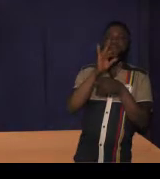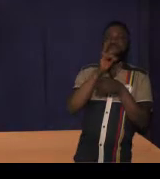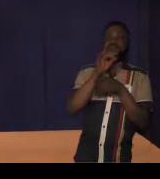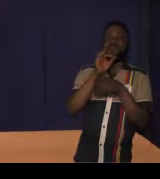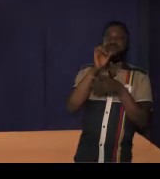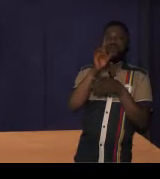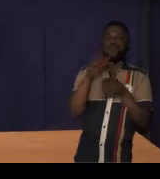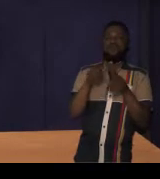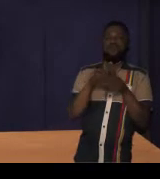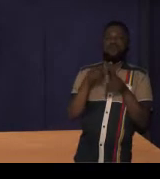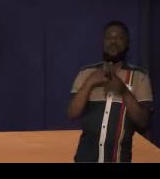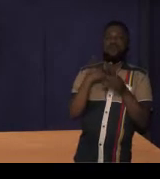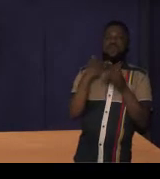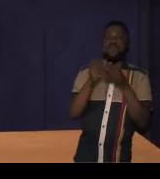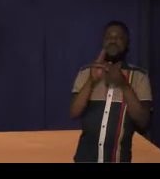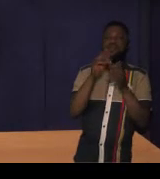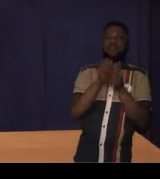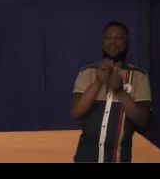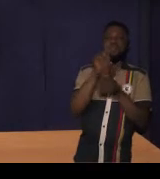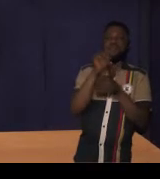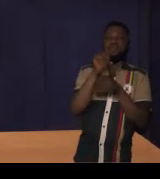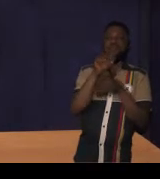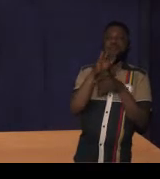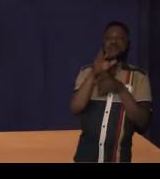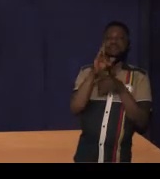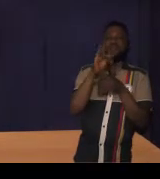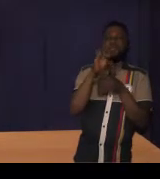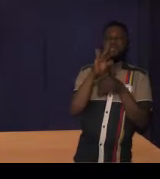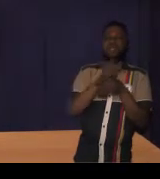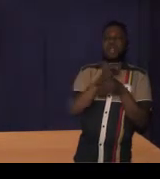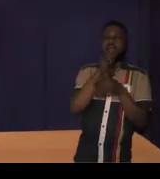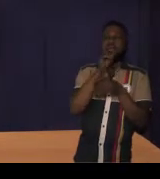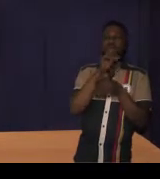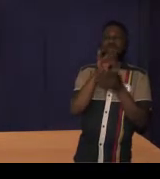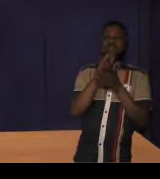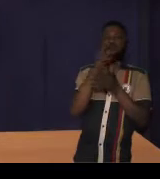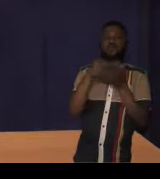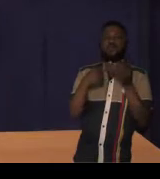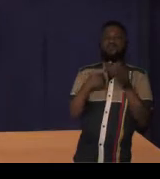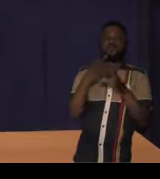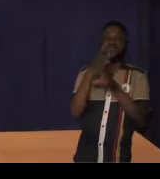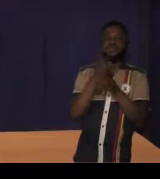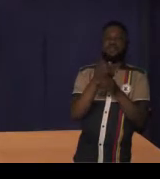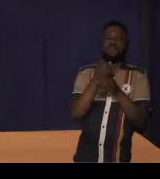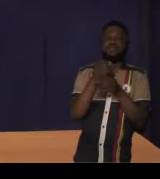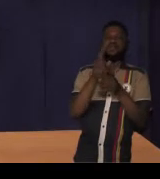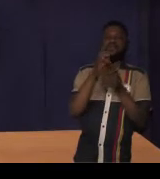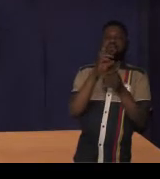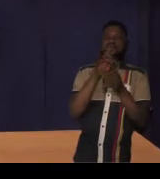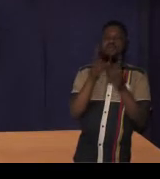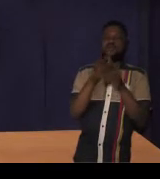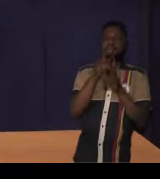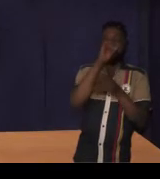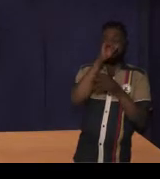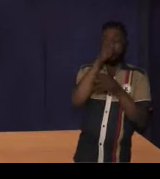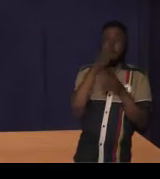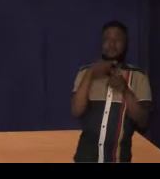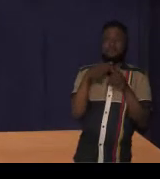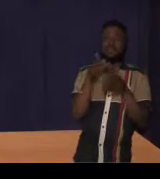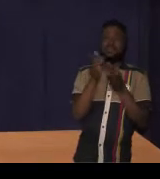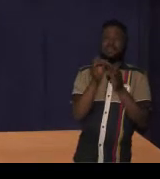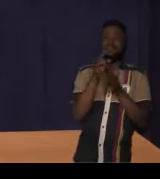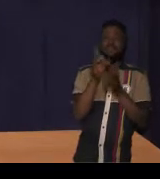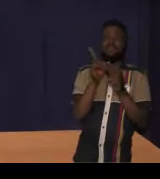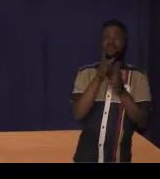13.5. So we end up with 13.5 liters. I'm sure that that is what you got as well. Alrighty then, my friend, you are very smart.